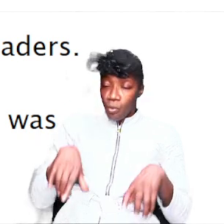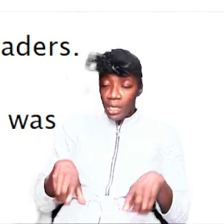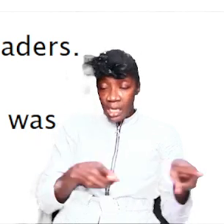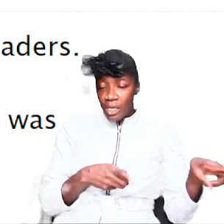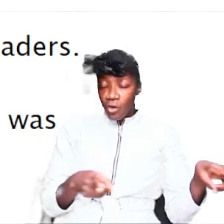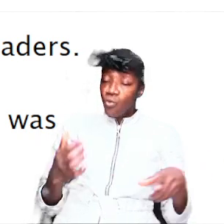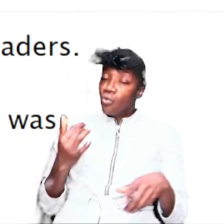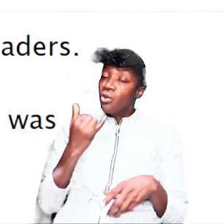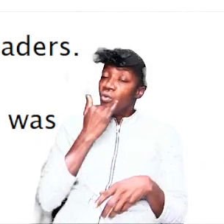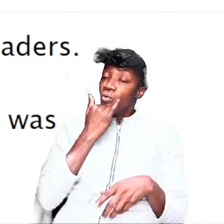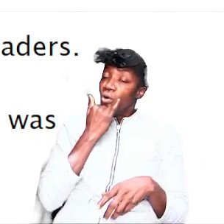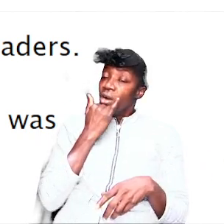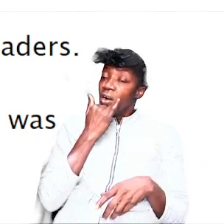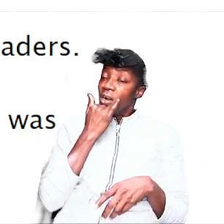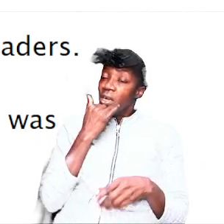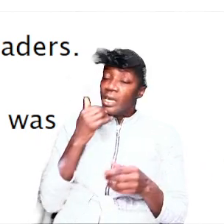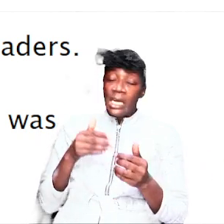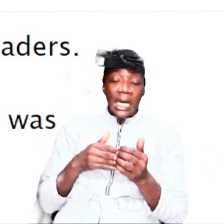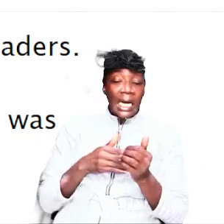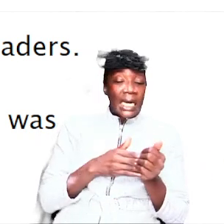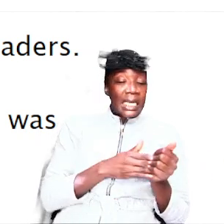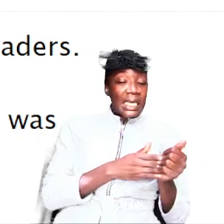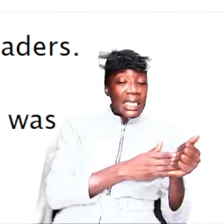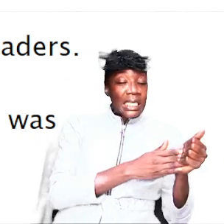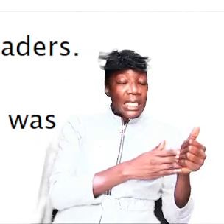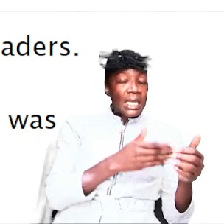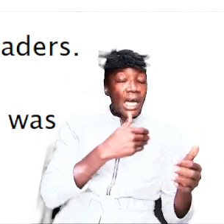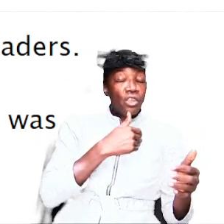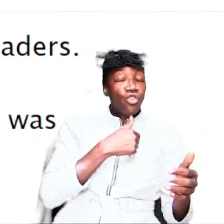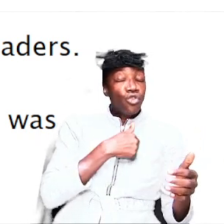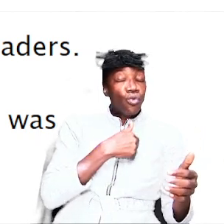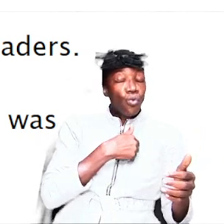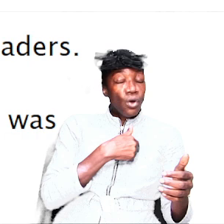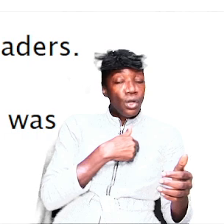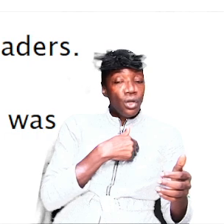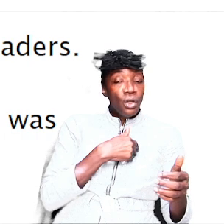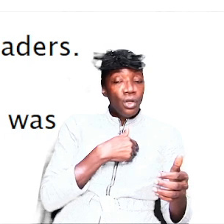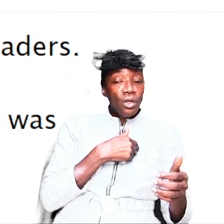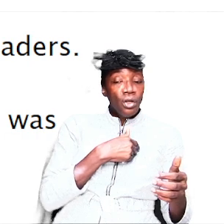wrong things and lead a soul to stray.